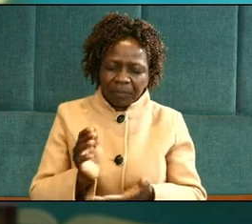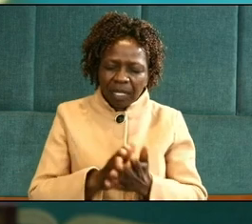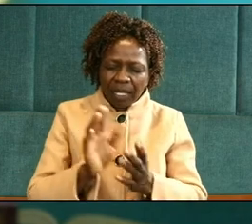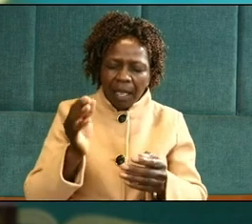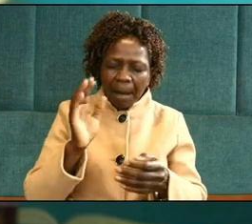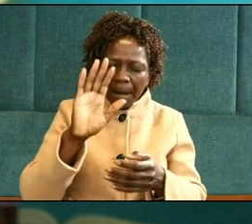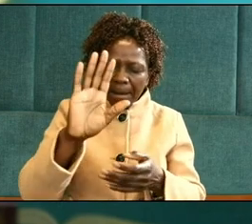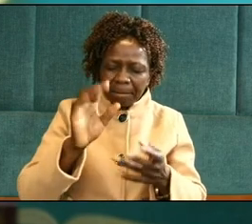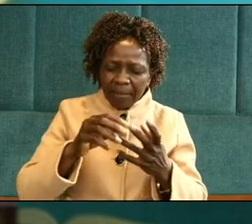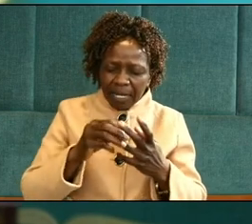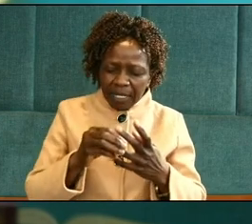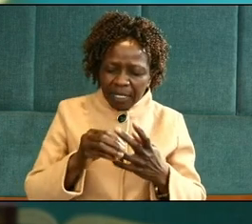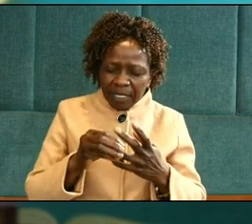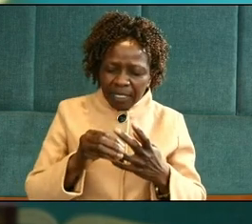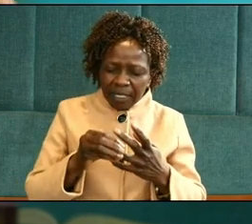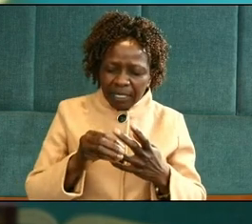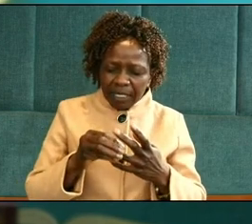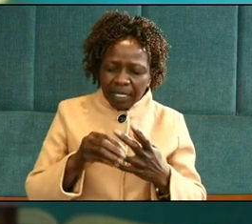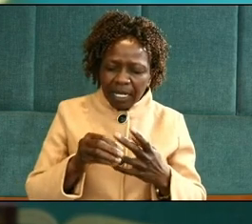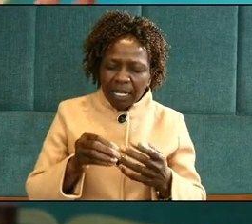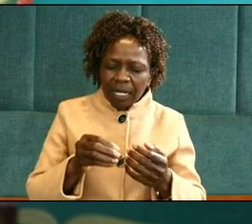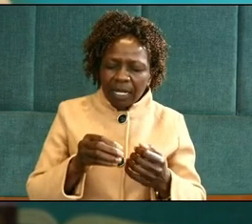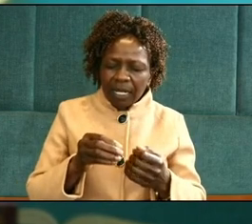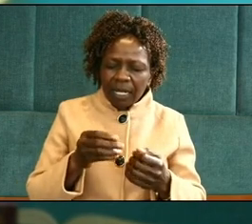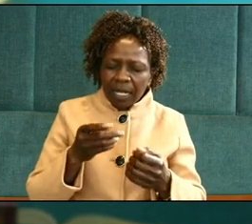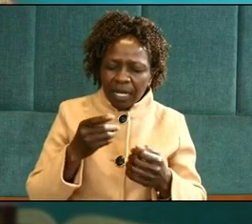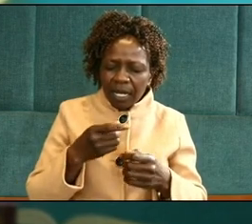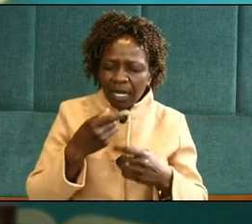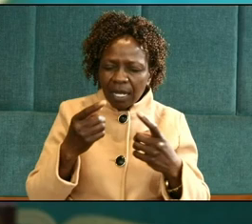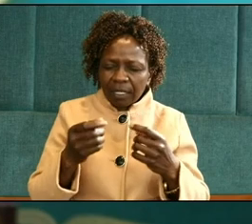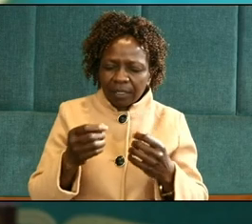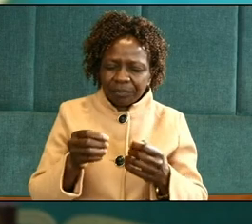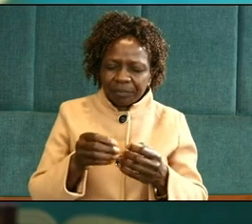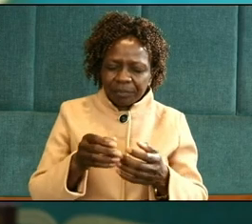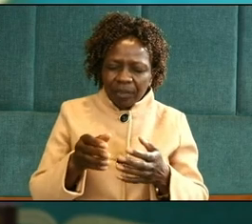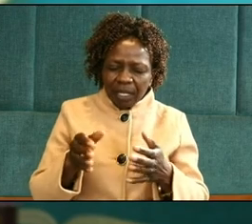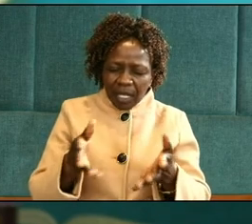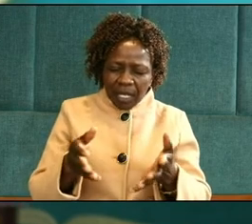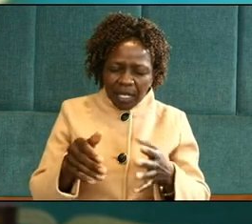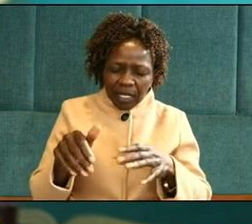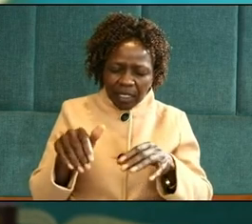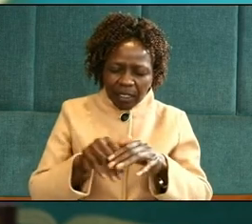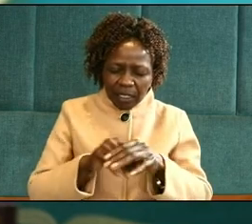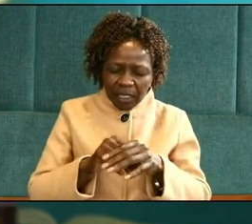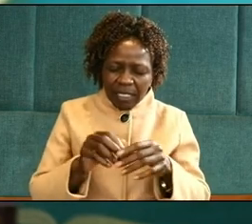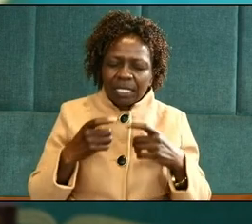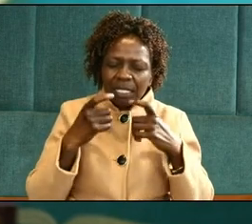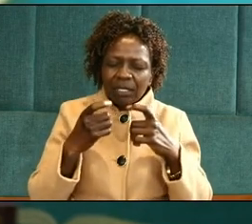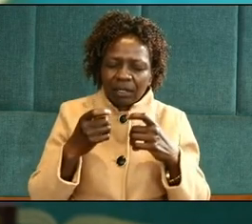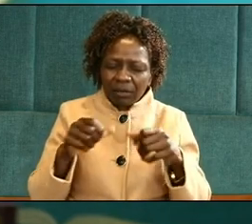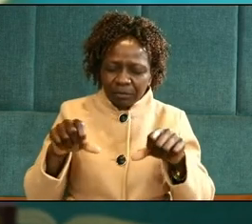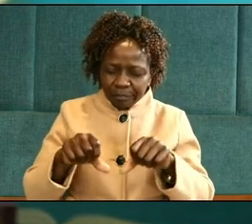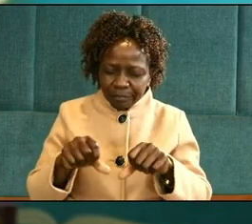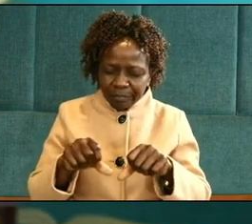their marriages are polarized by sin and the inflicting pain of infidelity. I want to